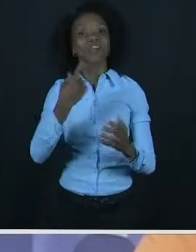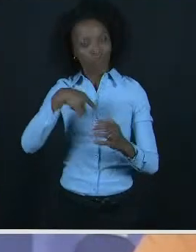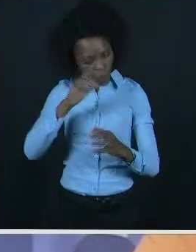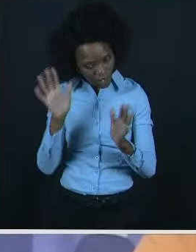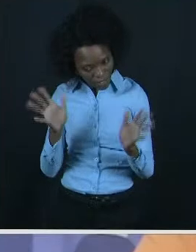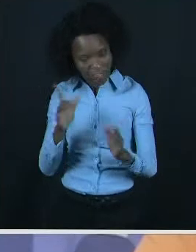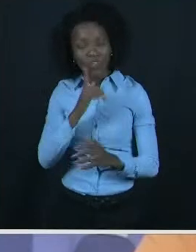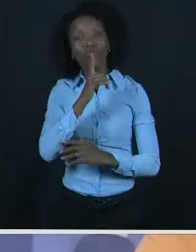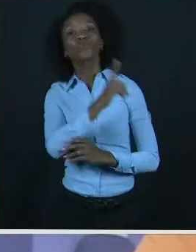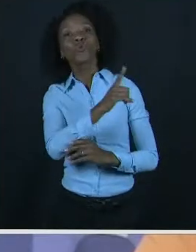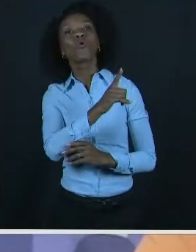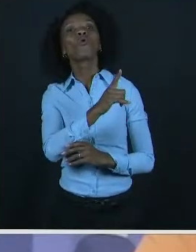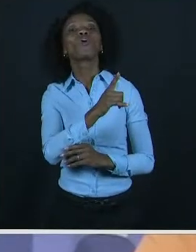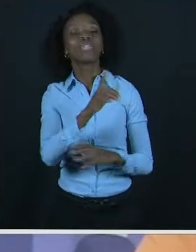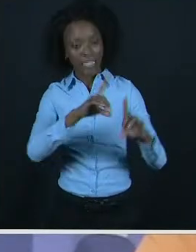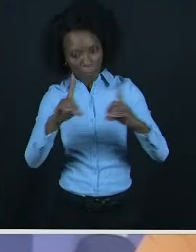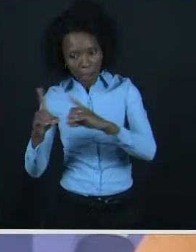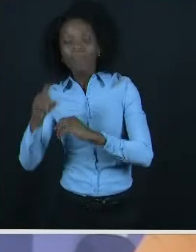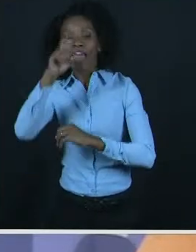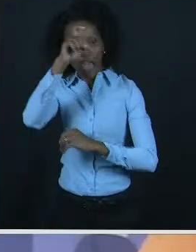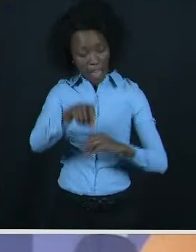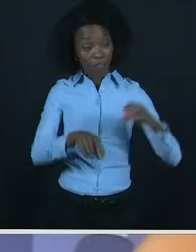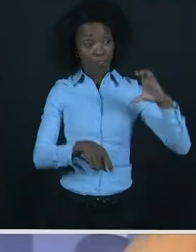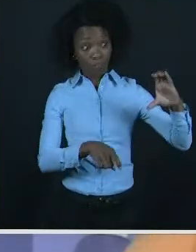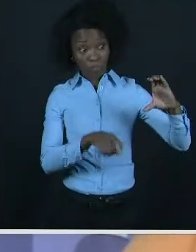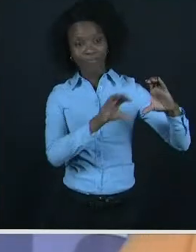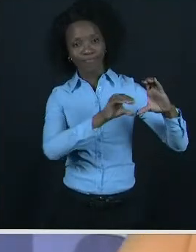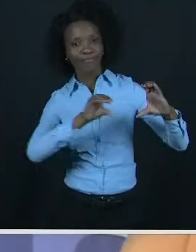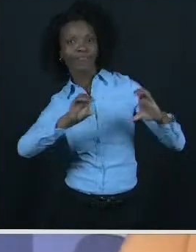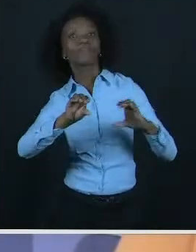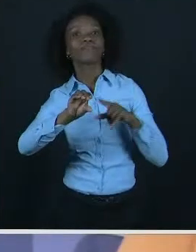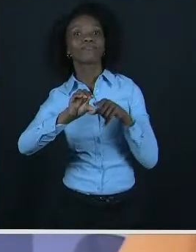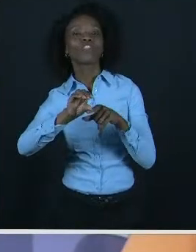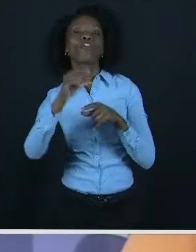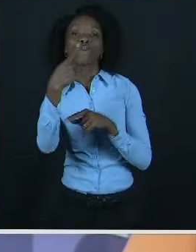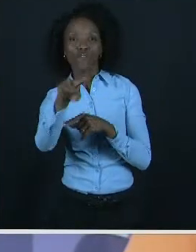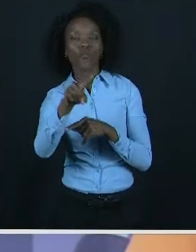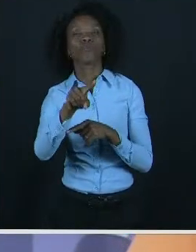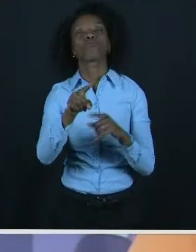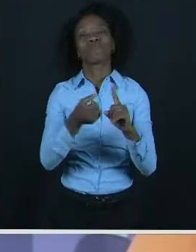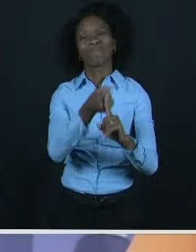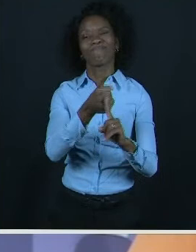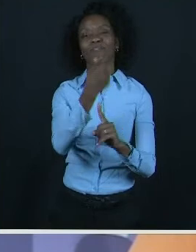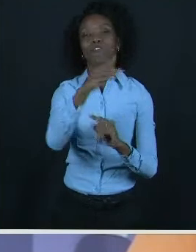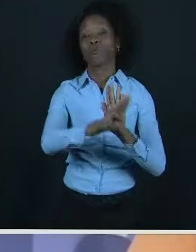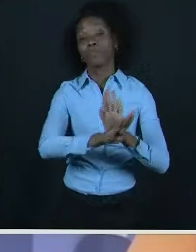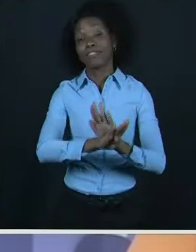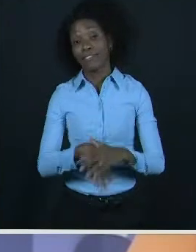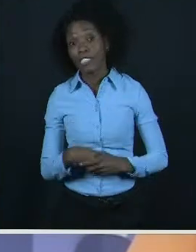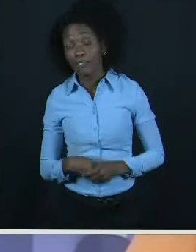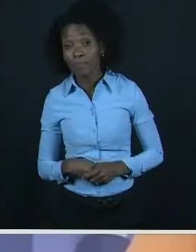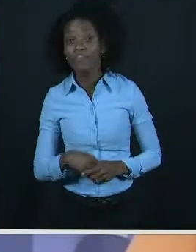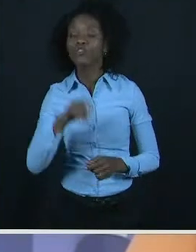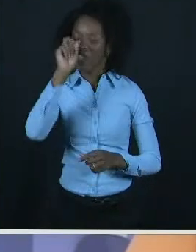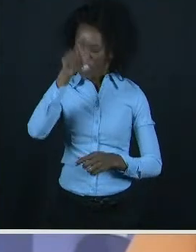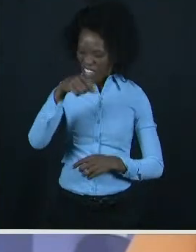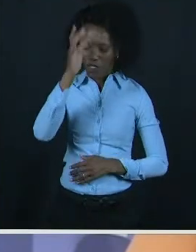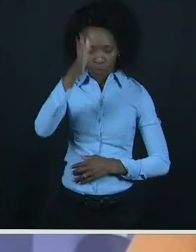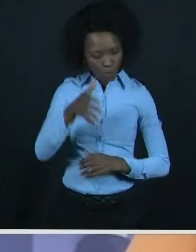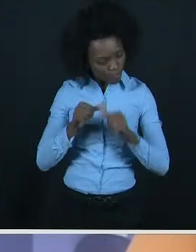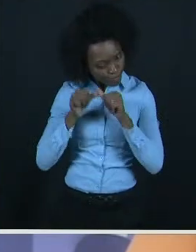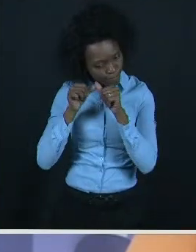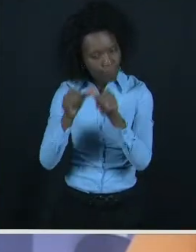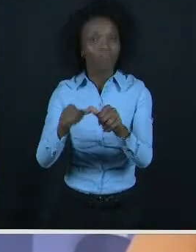as I said, yes, we will continue to fund this fight because this is